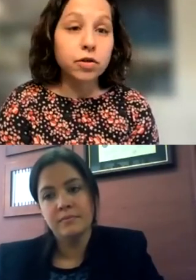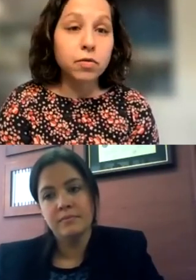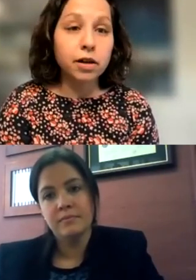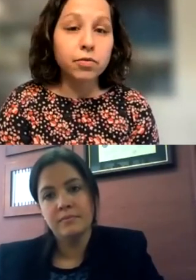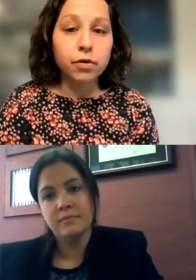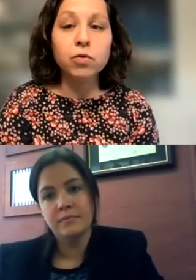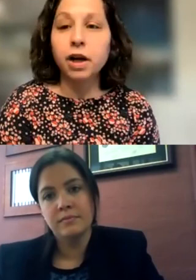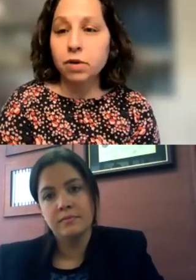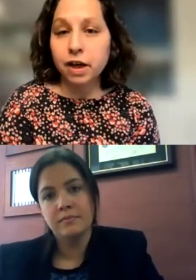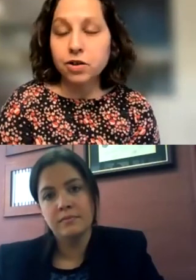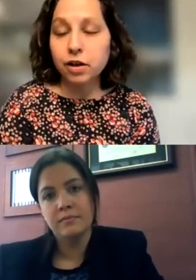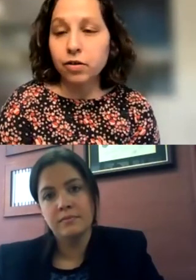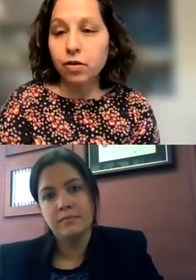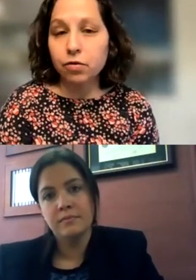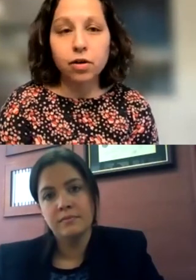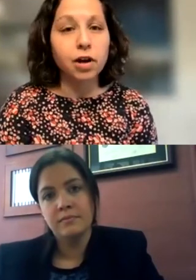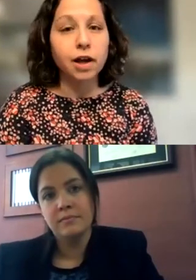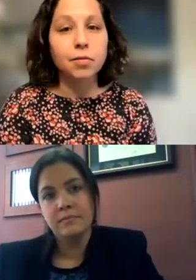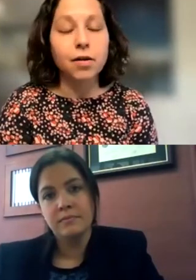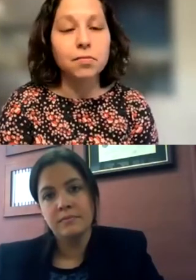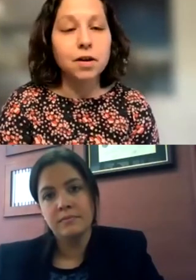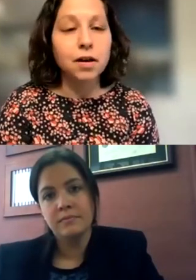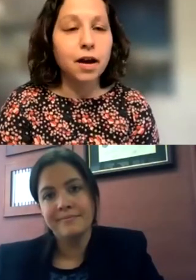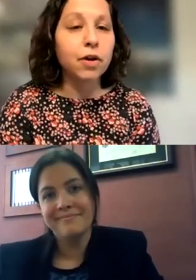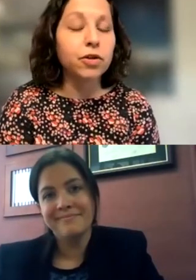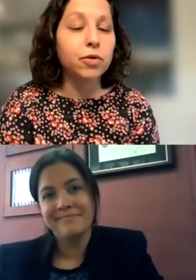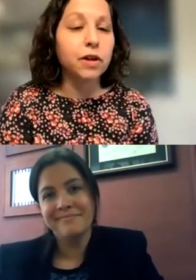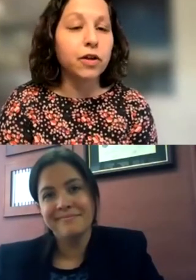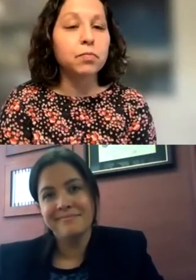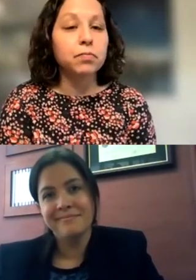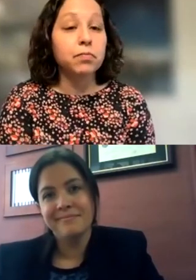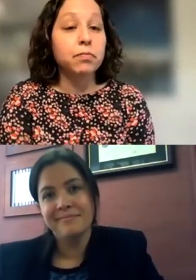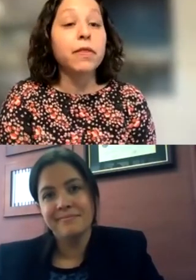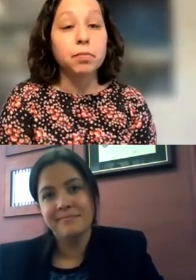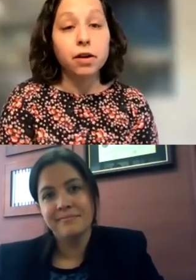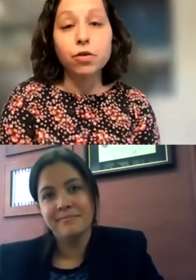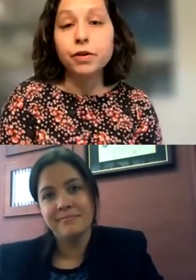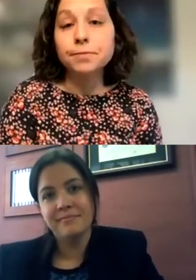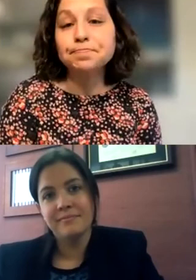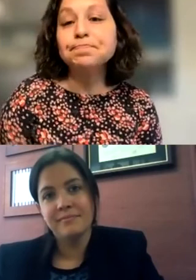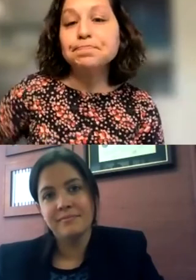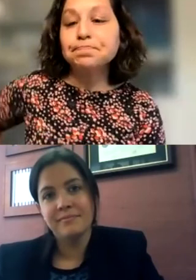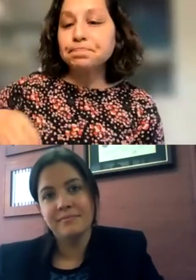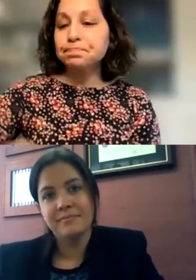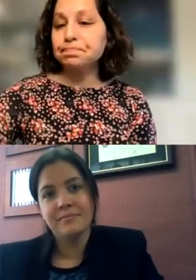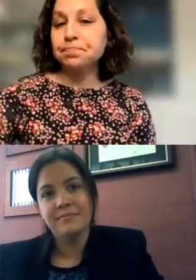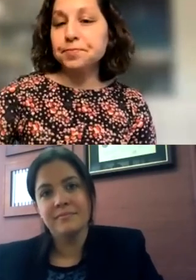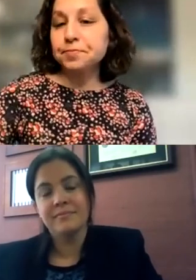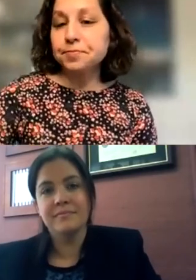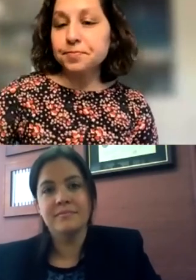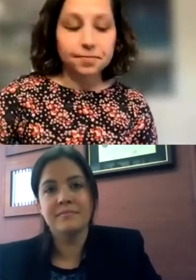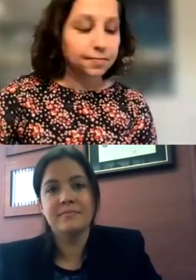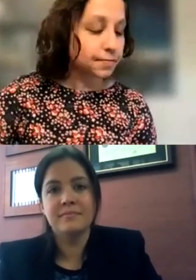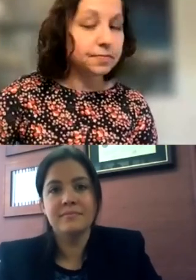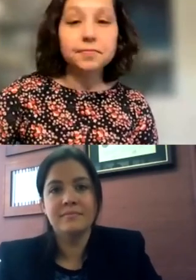culture as well as recruitment and retention? So curious about how else you see this method being useful.